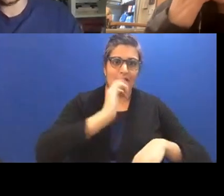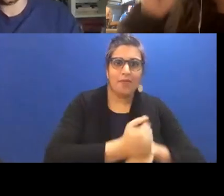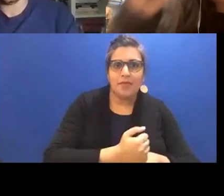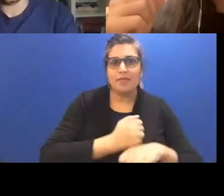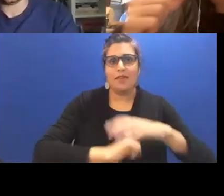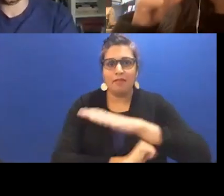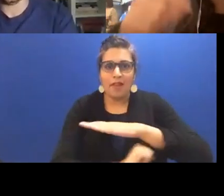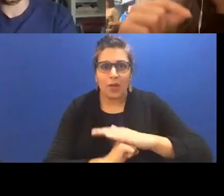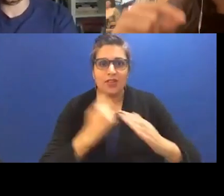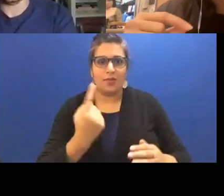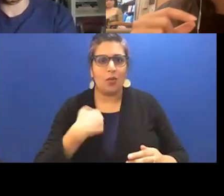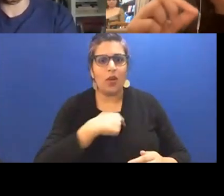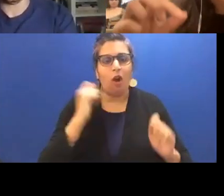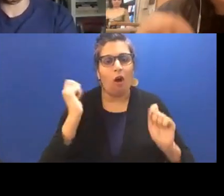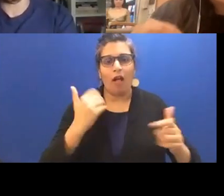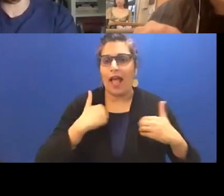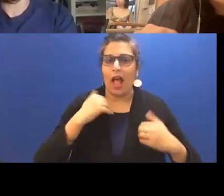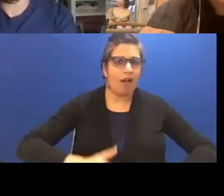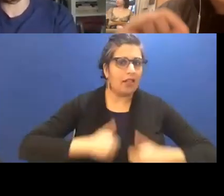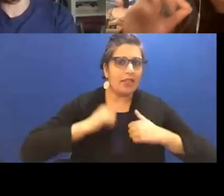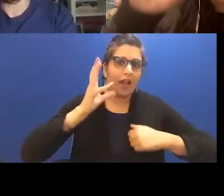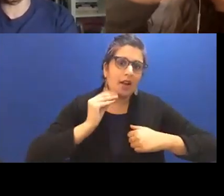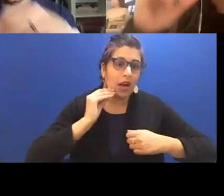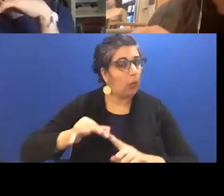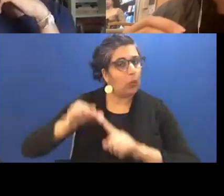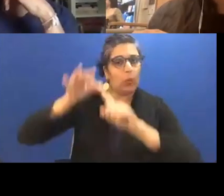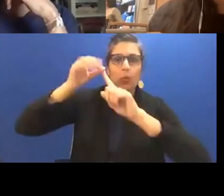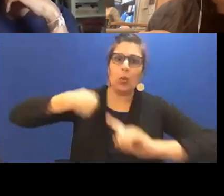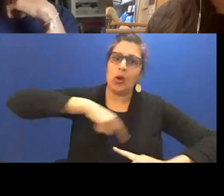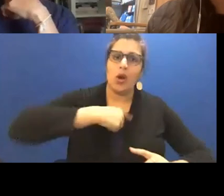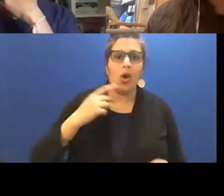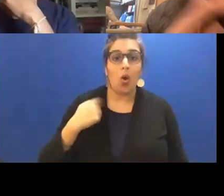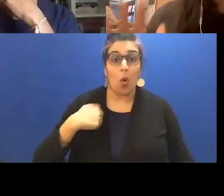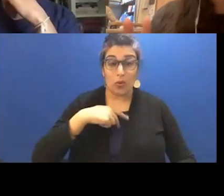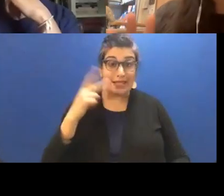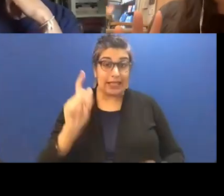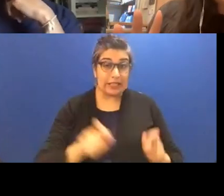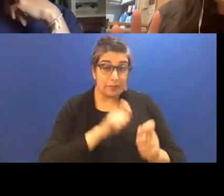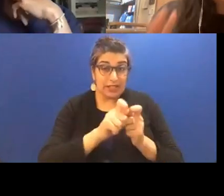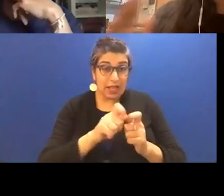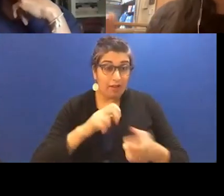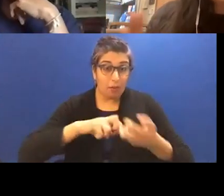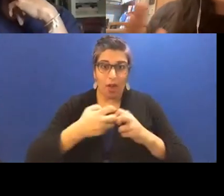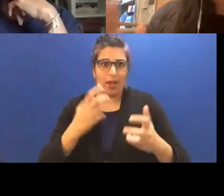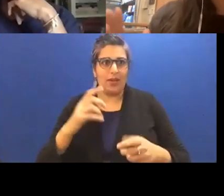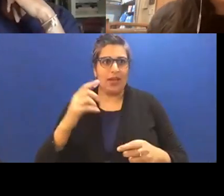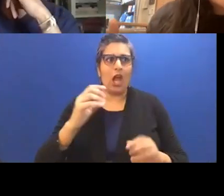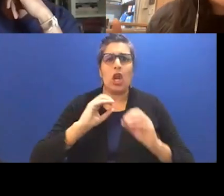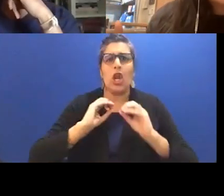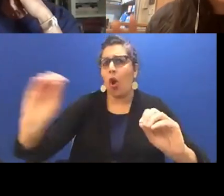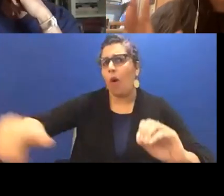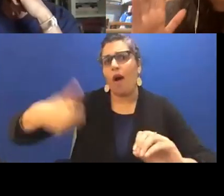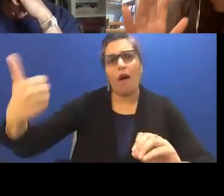all know that. We all have a lived experience that's so unique to us that we see a specific problem that nobody else might be seeing or experiencing in the